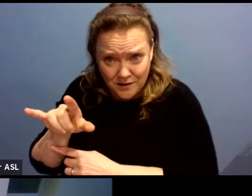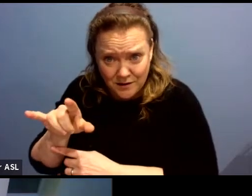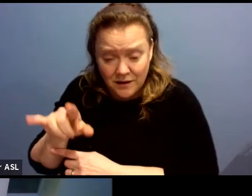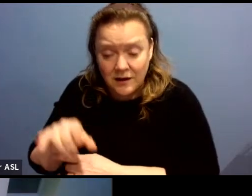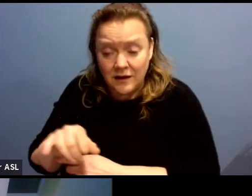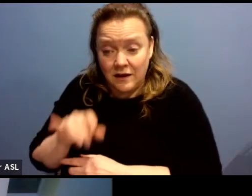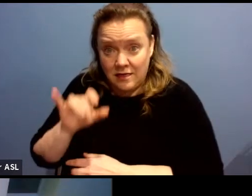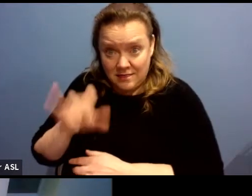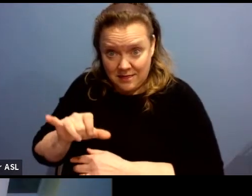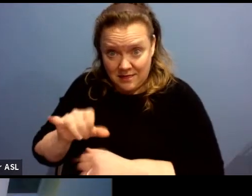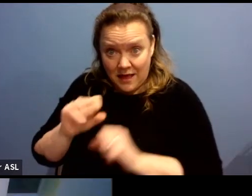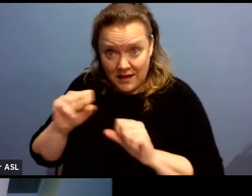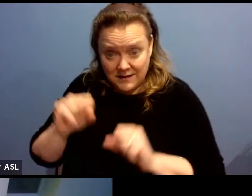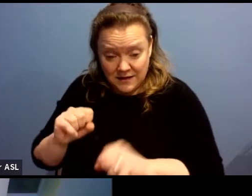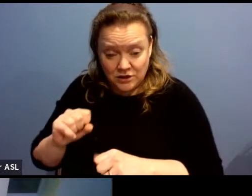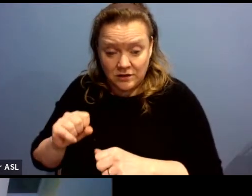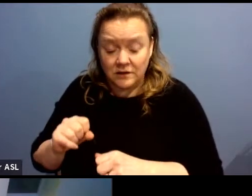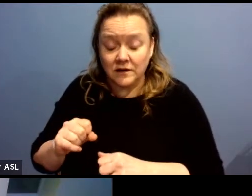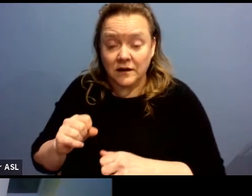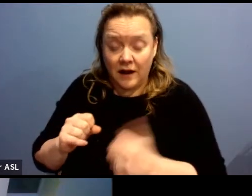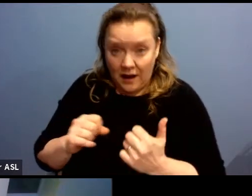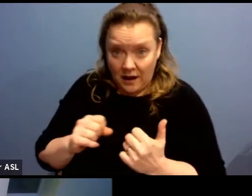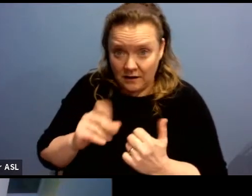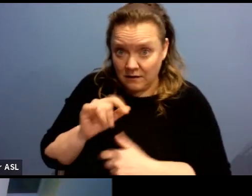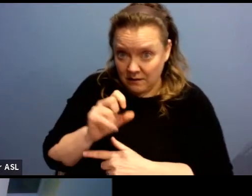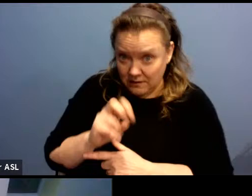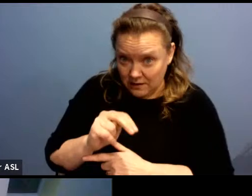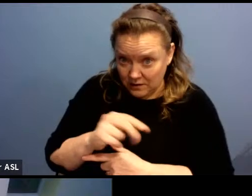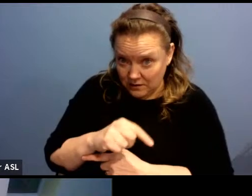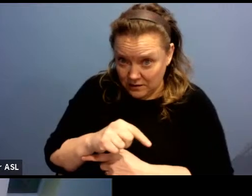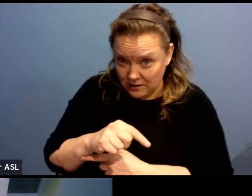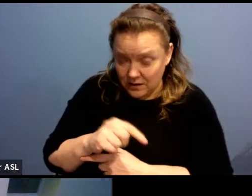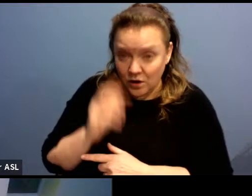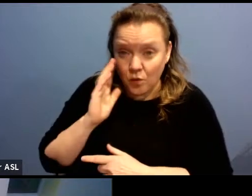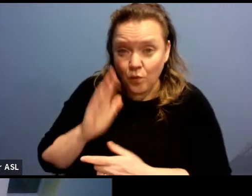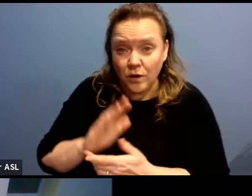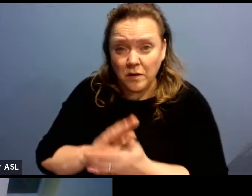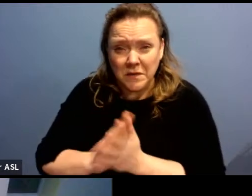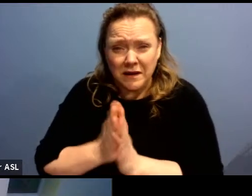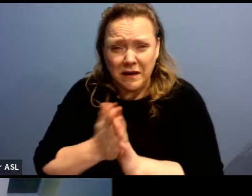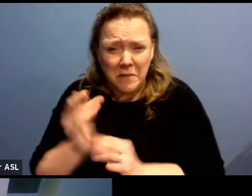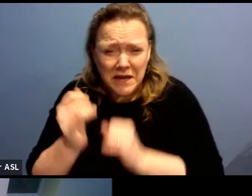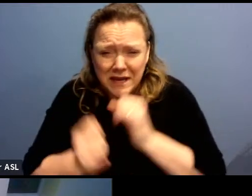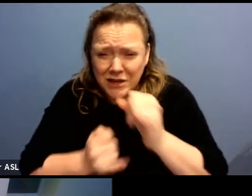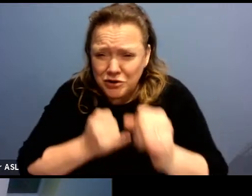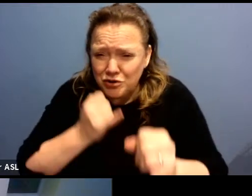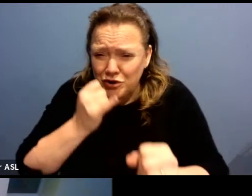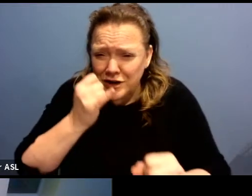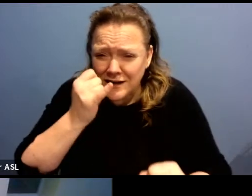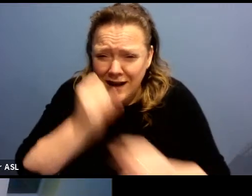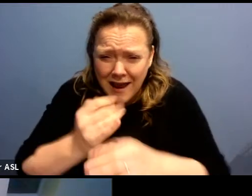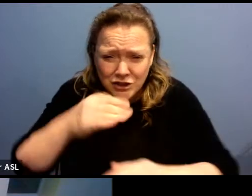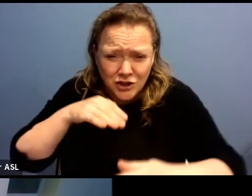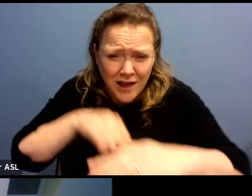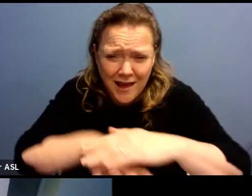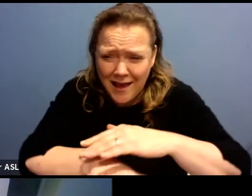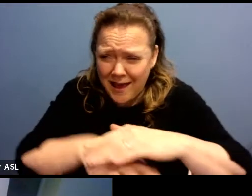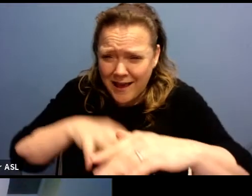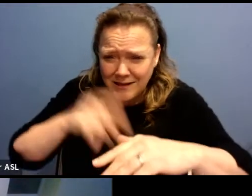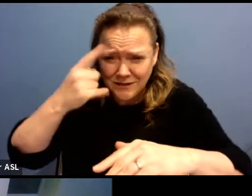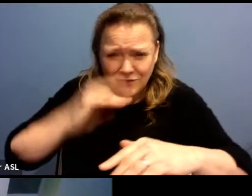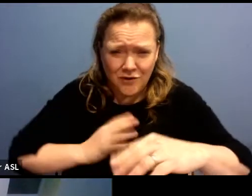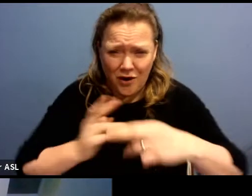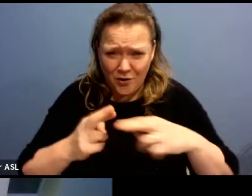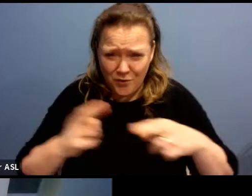Rail Station that will be in Dulles Airport will serve as an international gateway to the region. Passengers and employees from